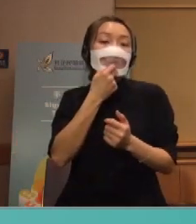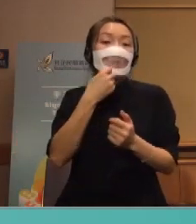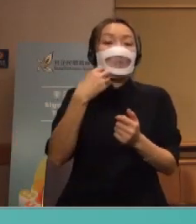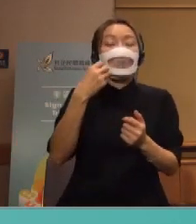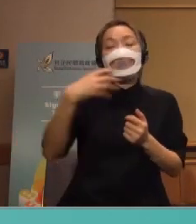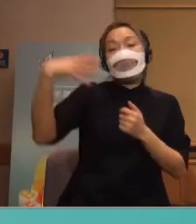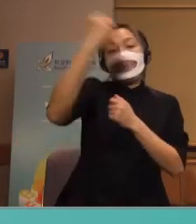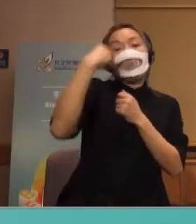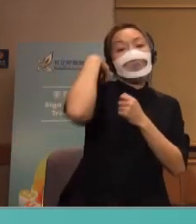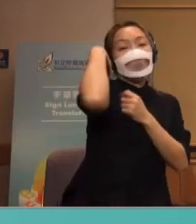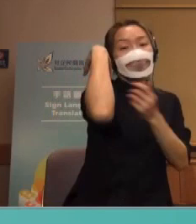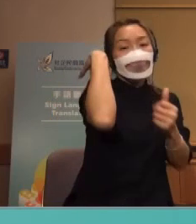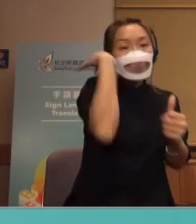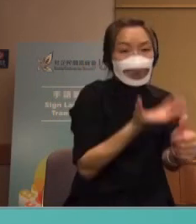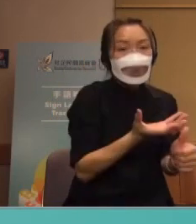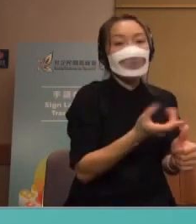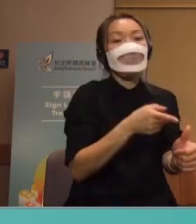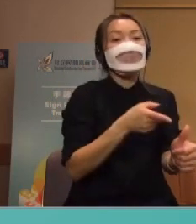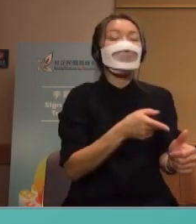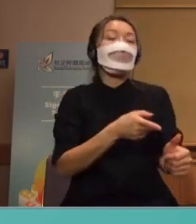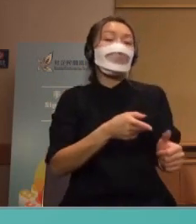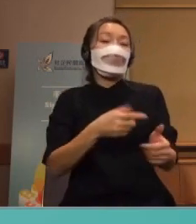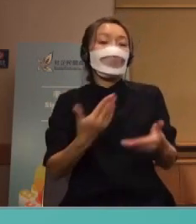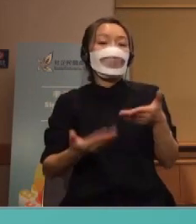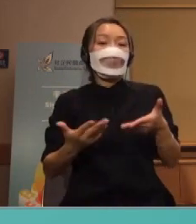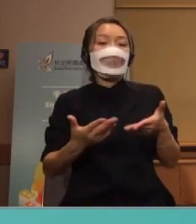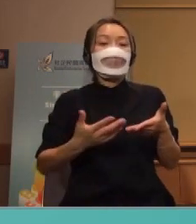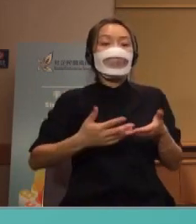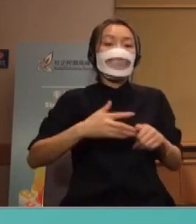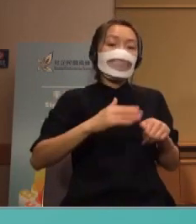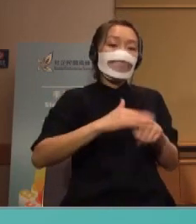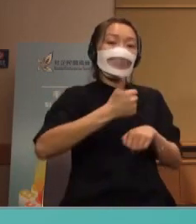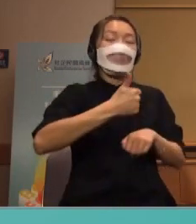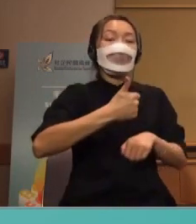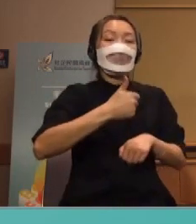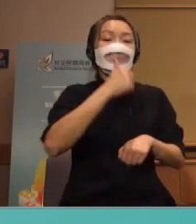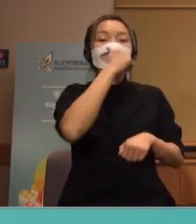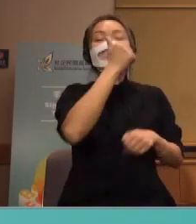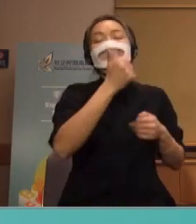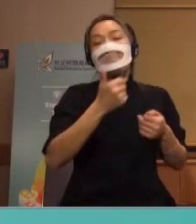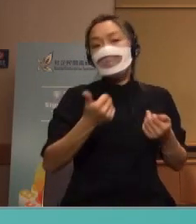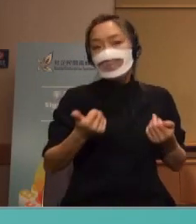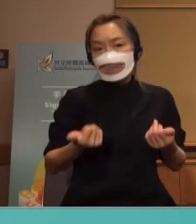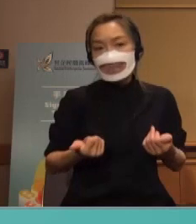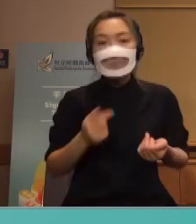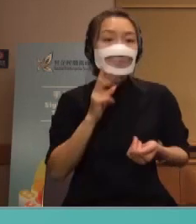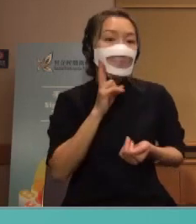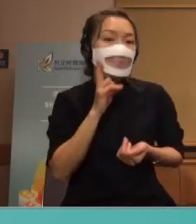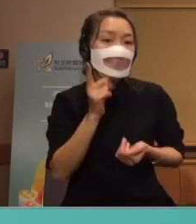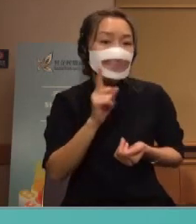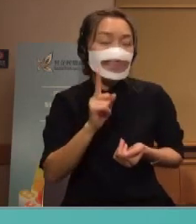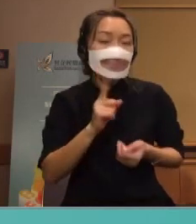feeling a sense of achievement when you've actually been able to do something that's so hard, right? When you're really transgressing into a new